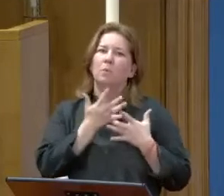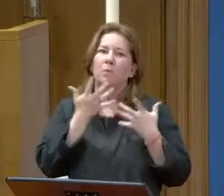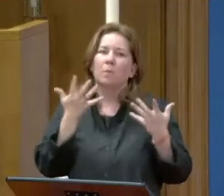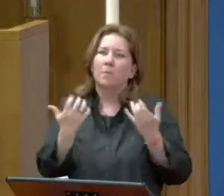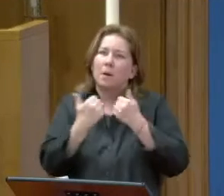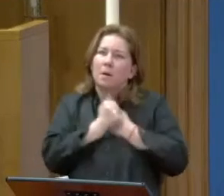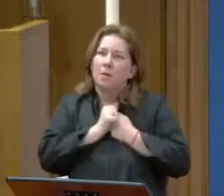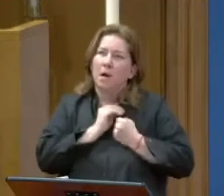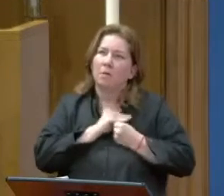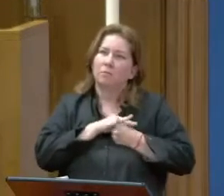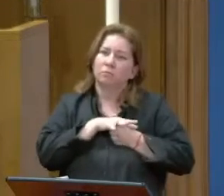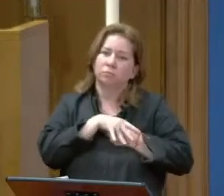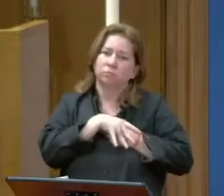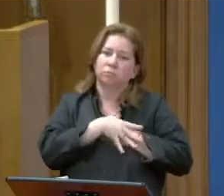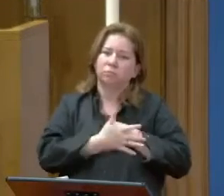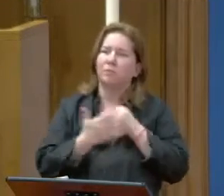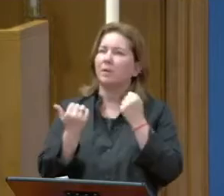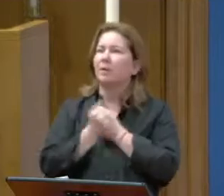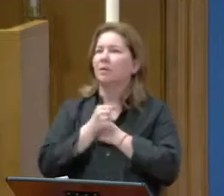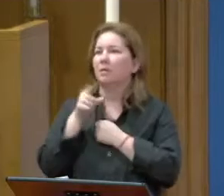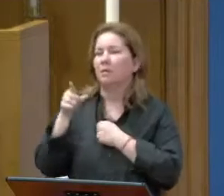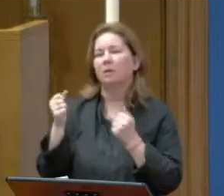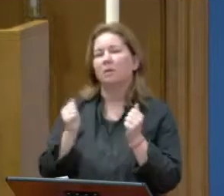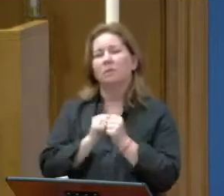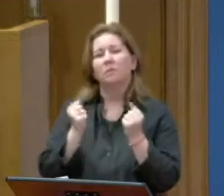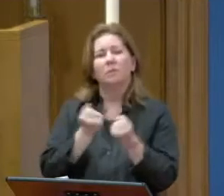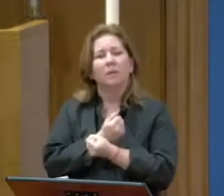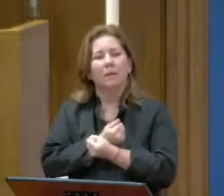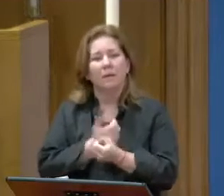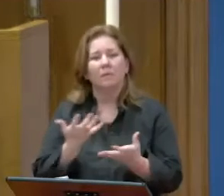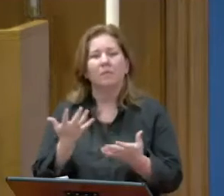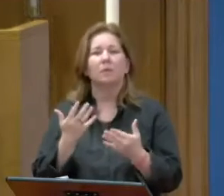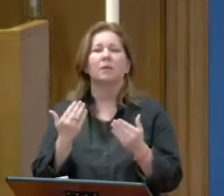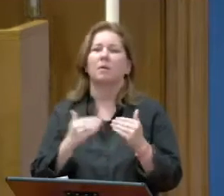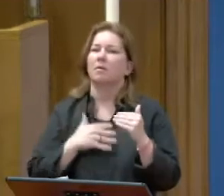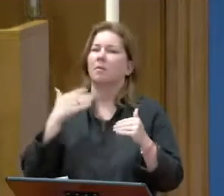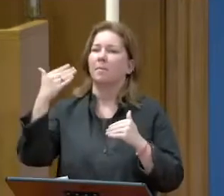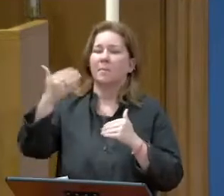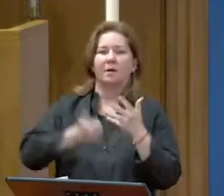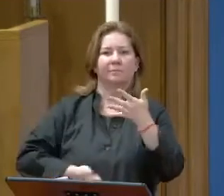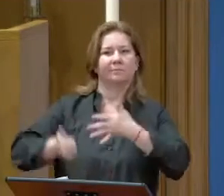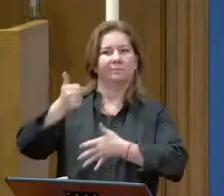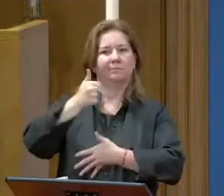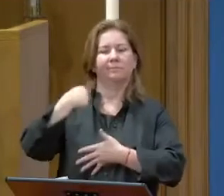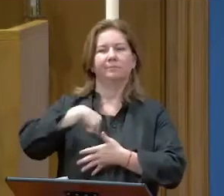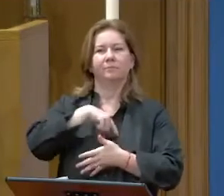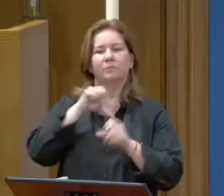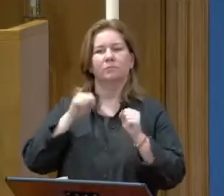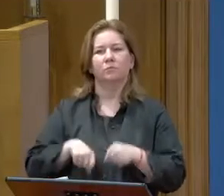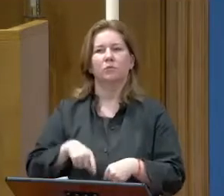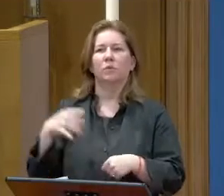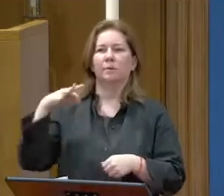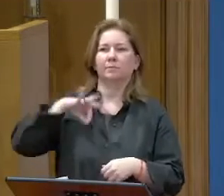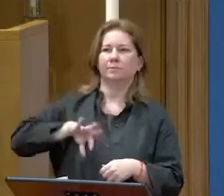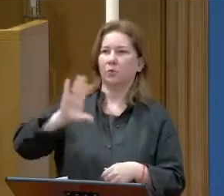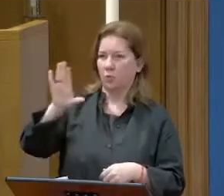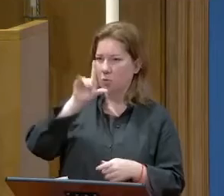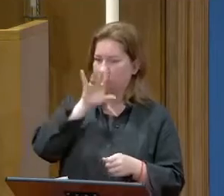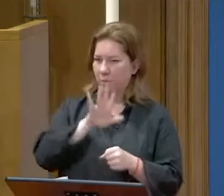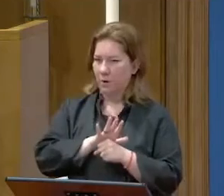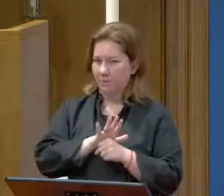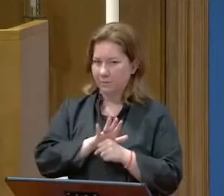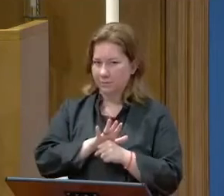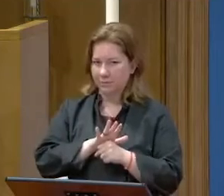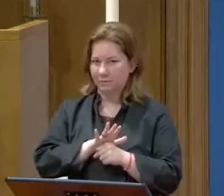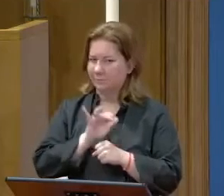you in all things and above all things, we may obtain your promises, which exceed all